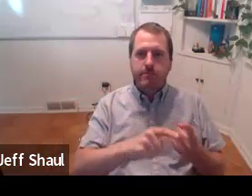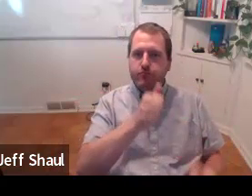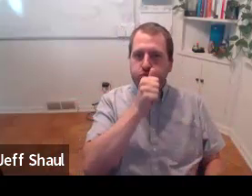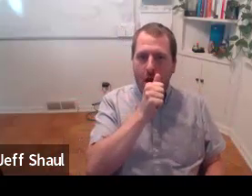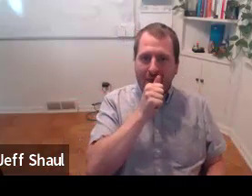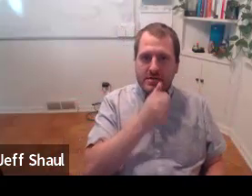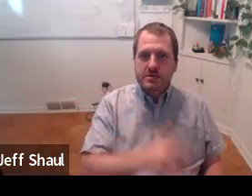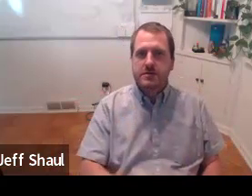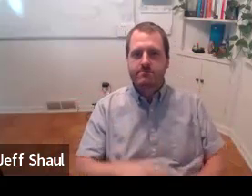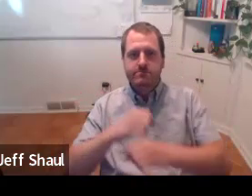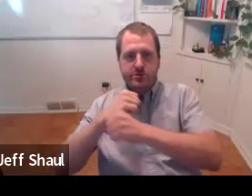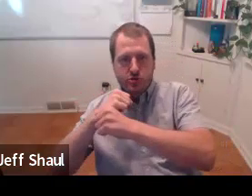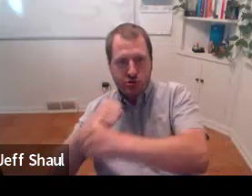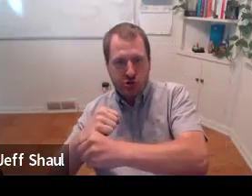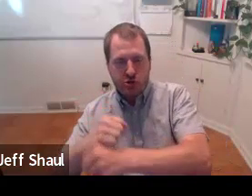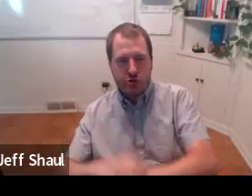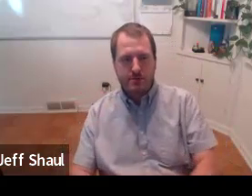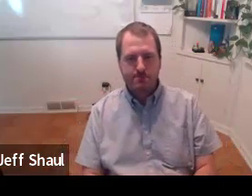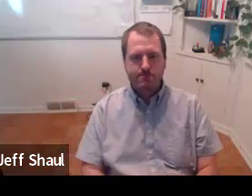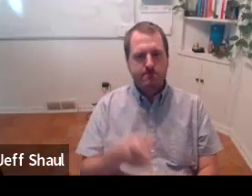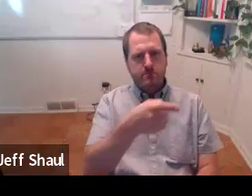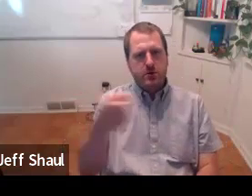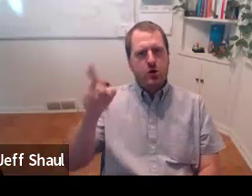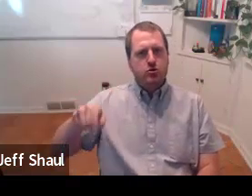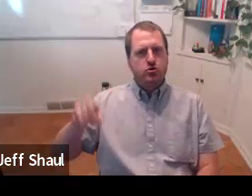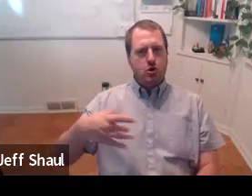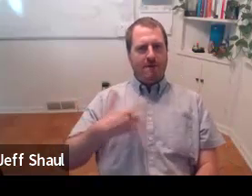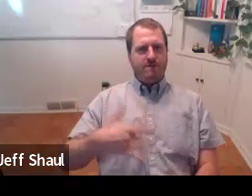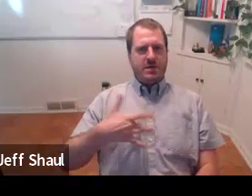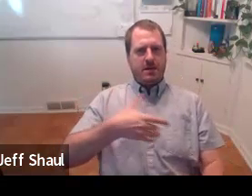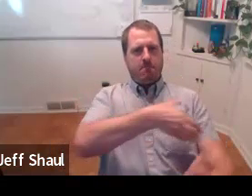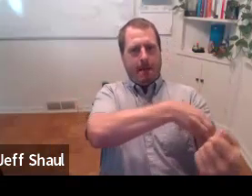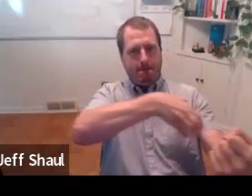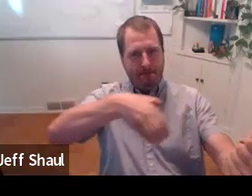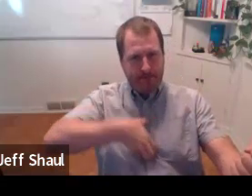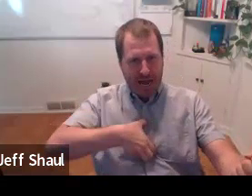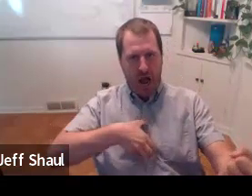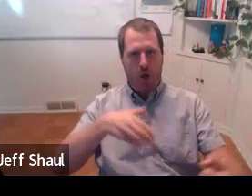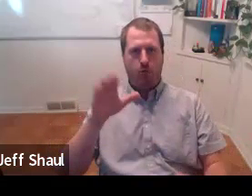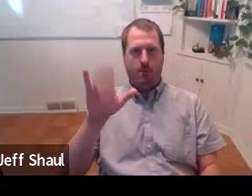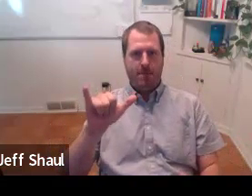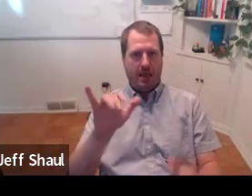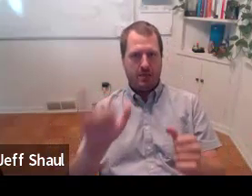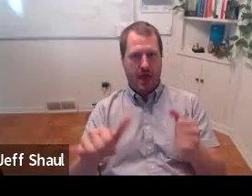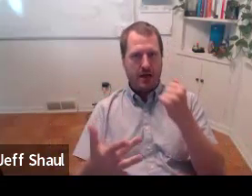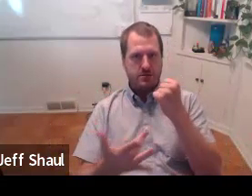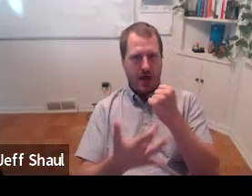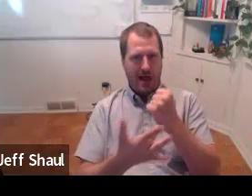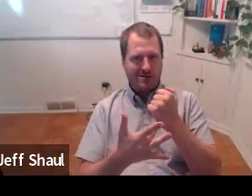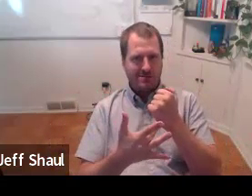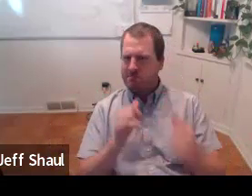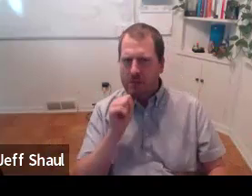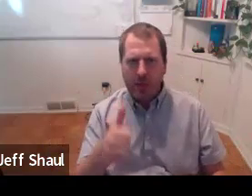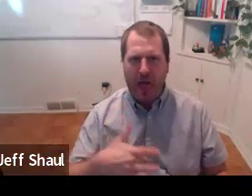feel empowered if they're technically not feeling trapped. And they should be able to